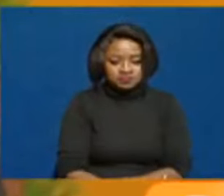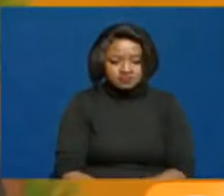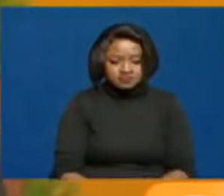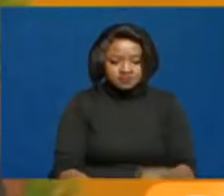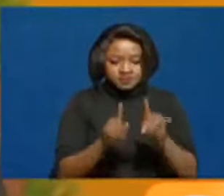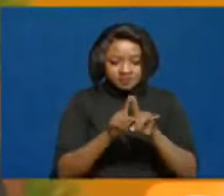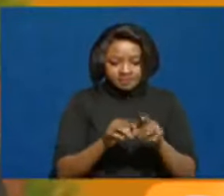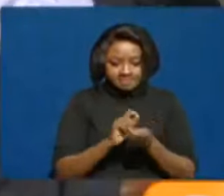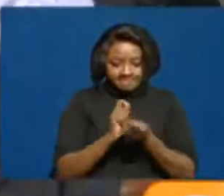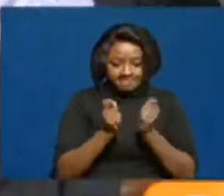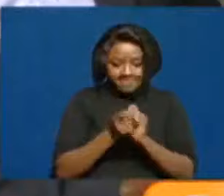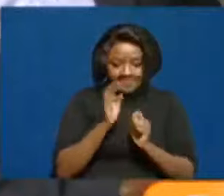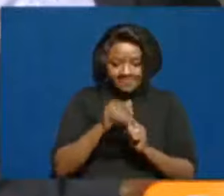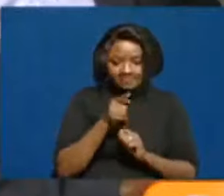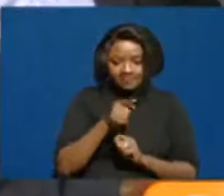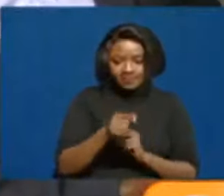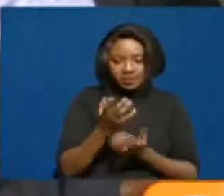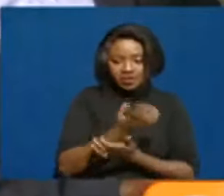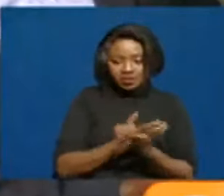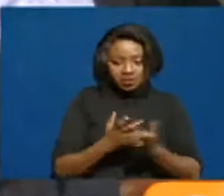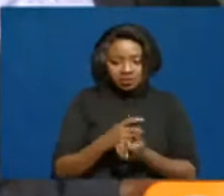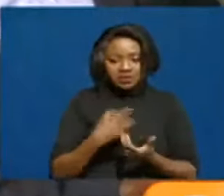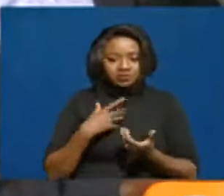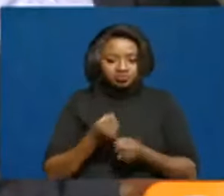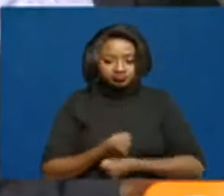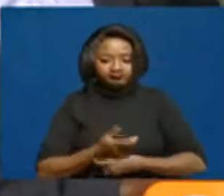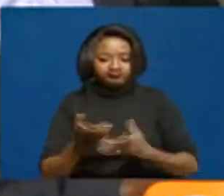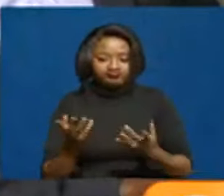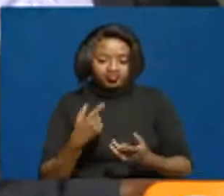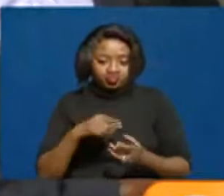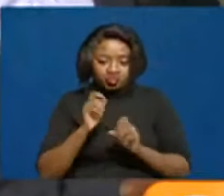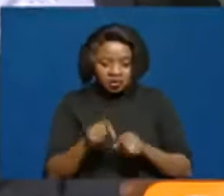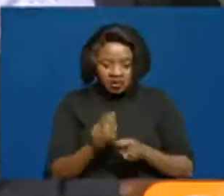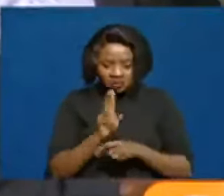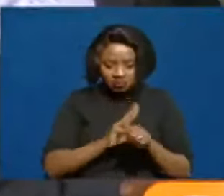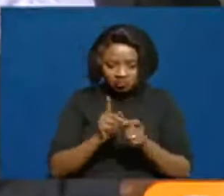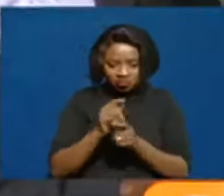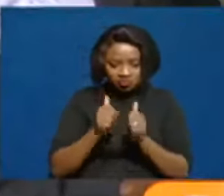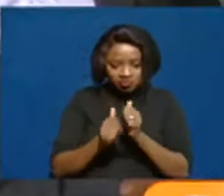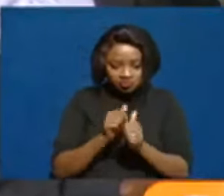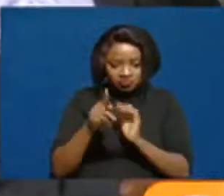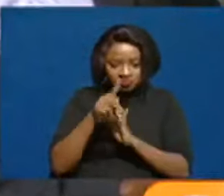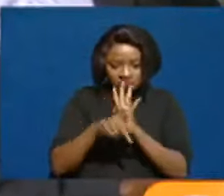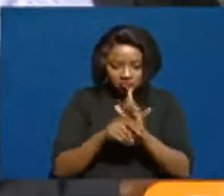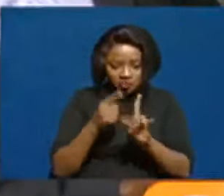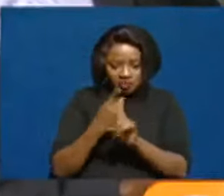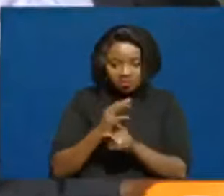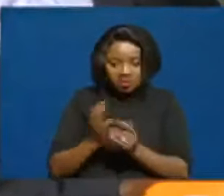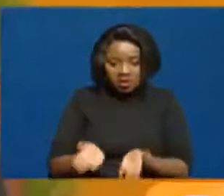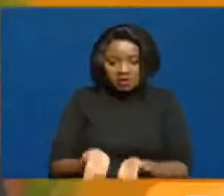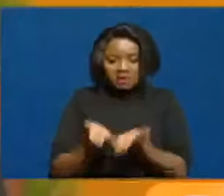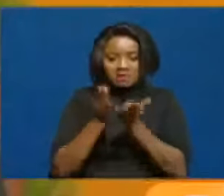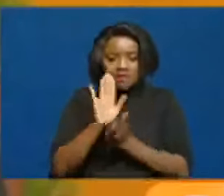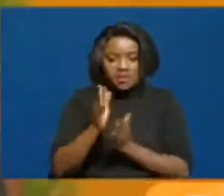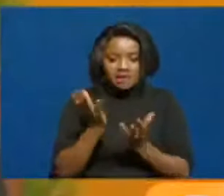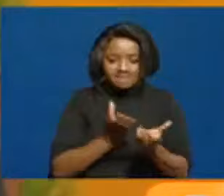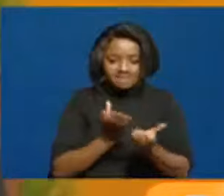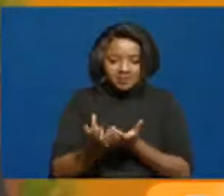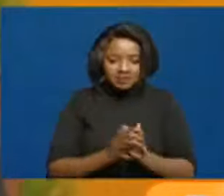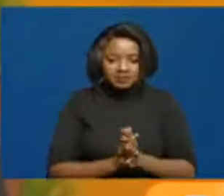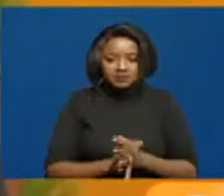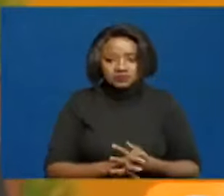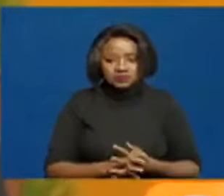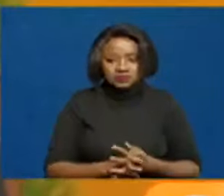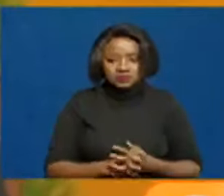into a circular economy. So how can they be able to adapt circular principles, and how can they build their businesses for scale? We're